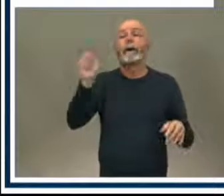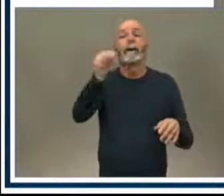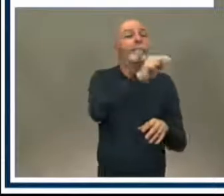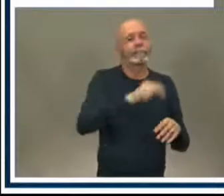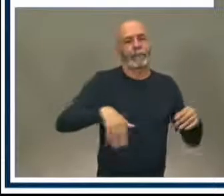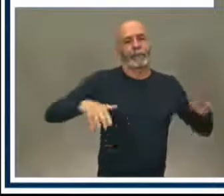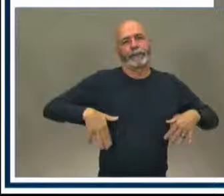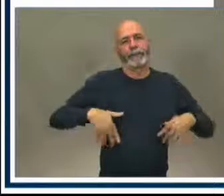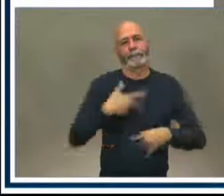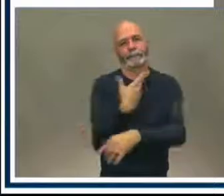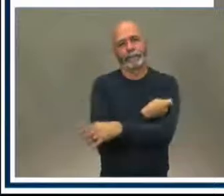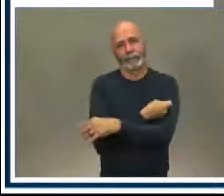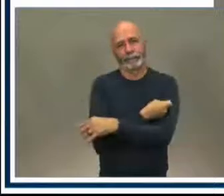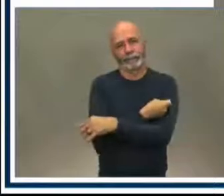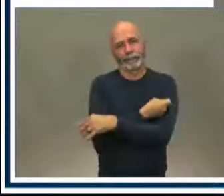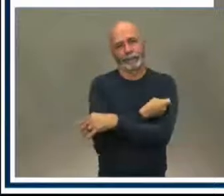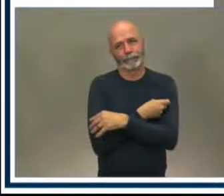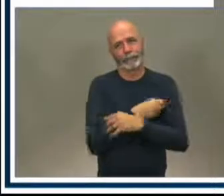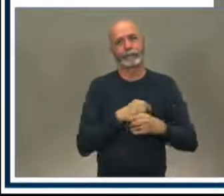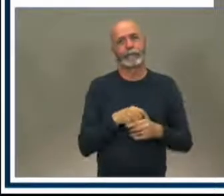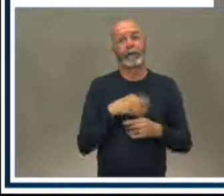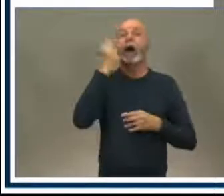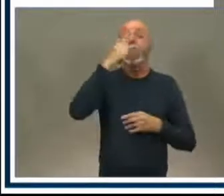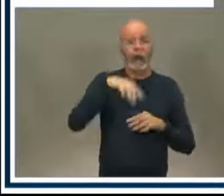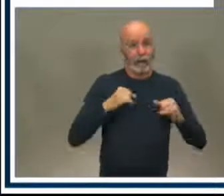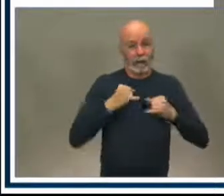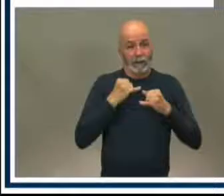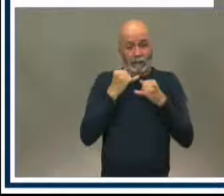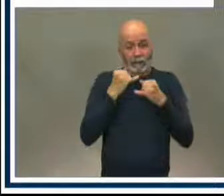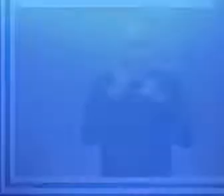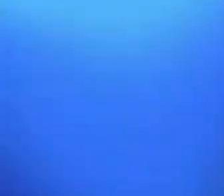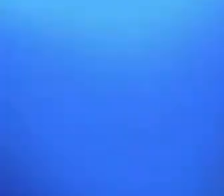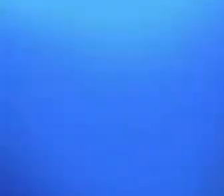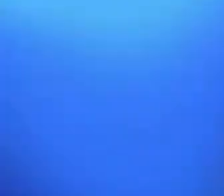no indication of spread beyond these and